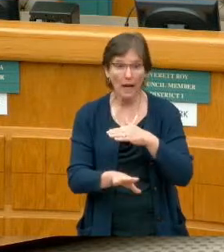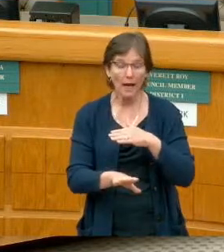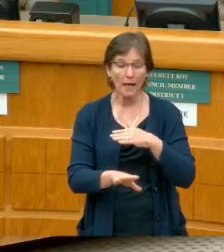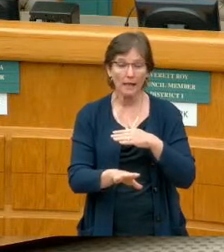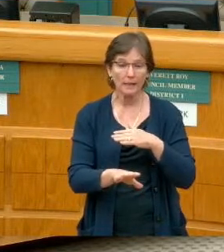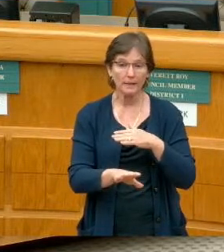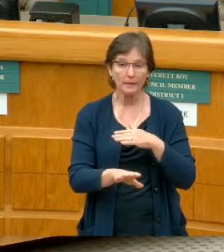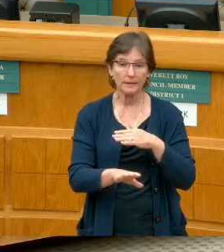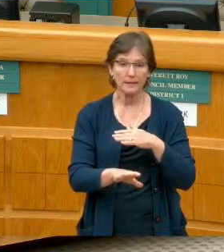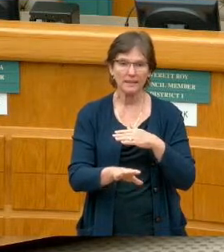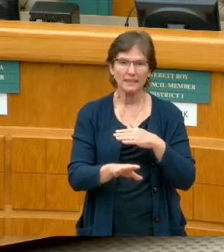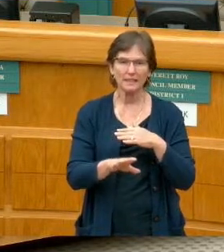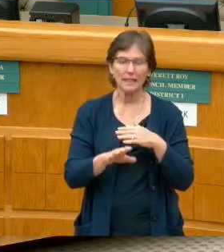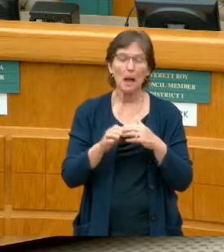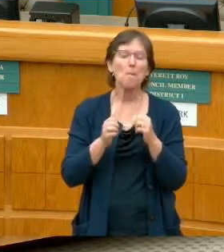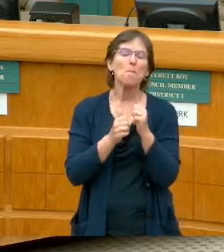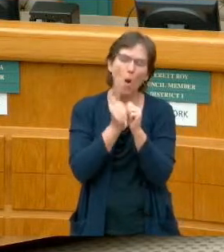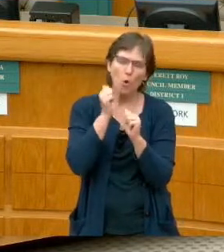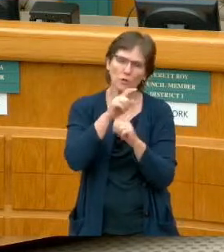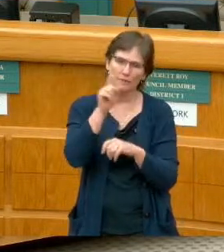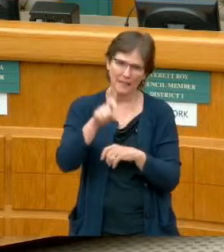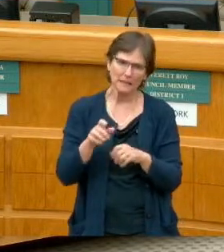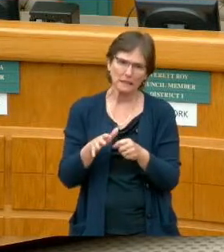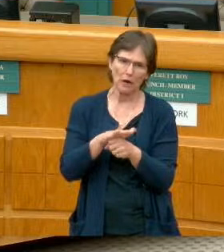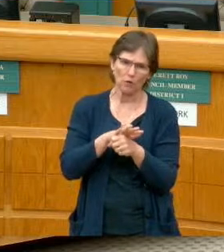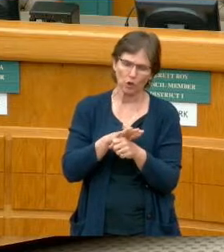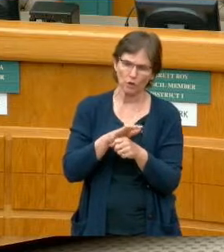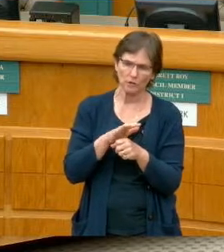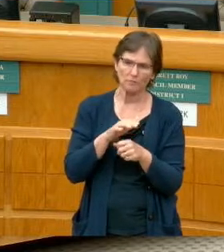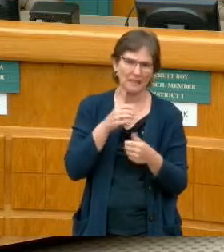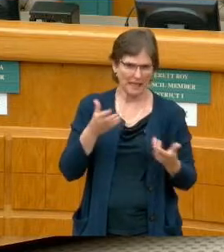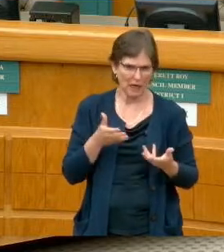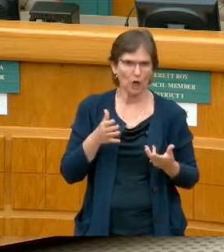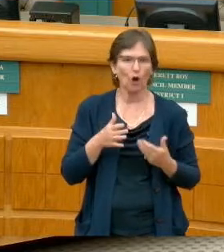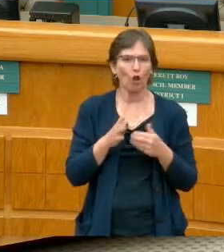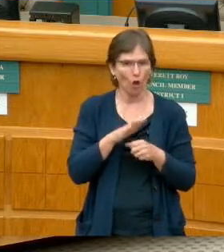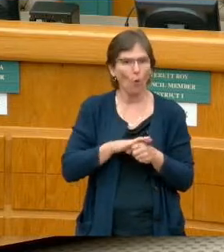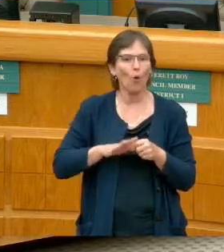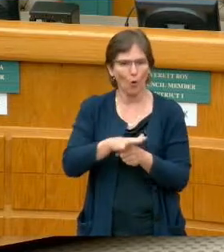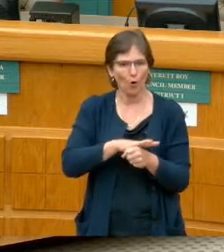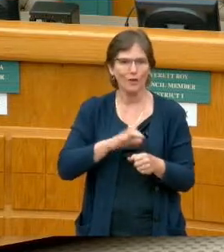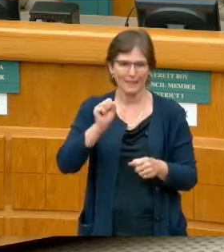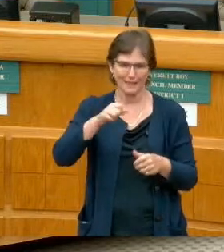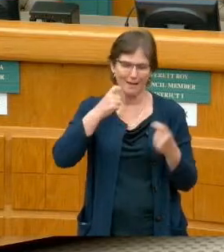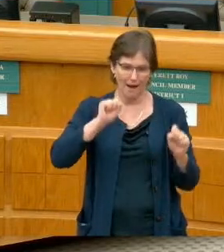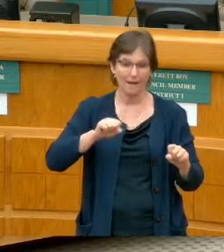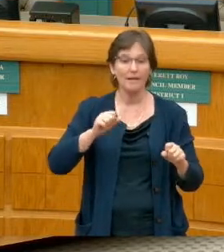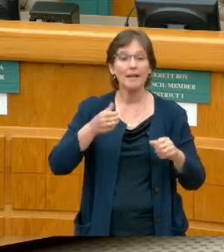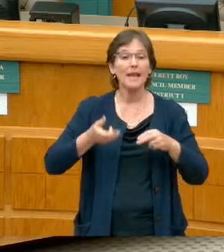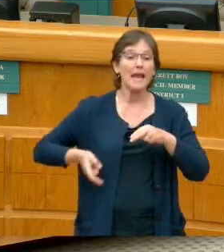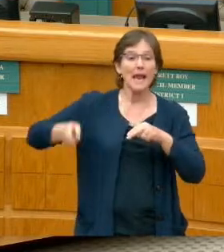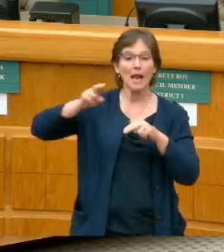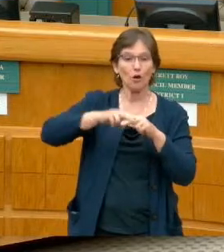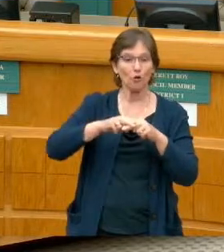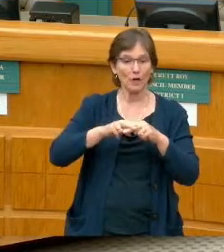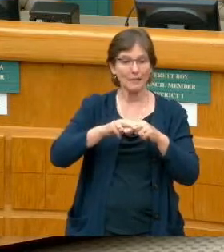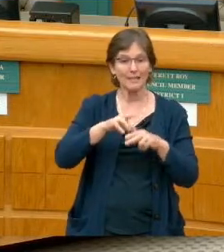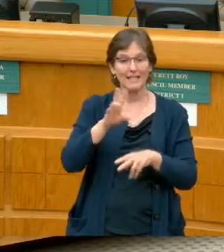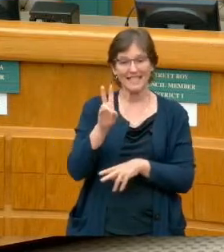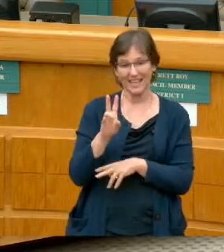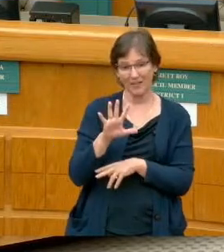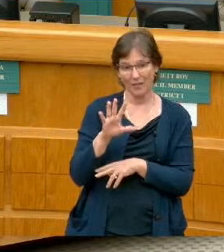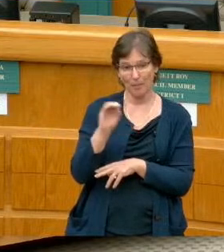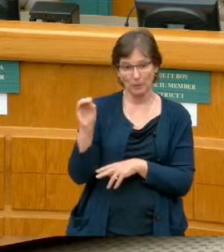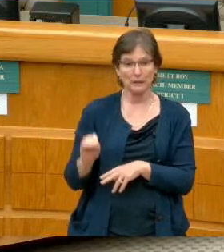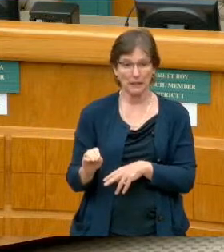we're not one of those 3 areas, will increase to 75%. So restaurants and other establishments can bump up from